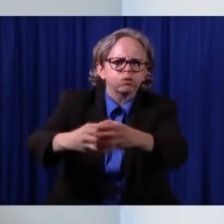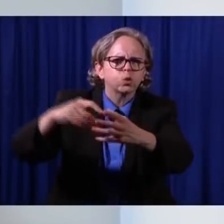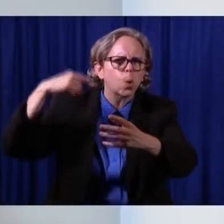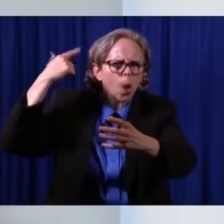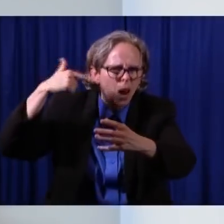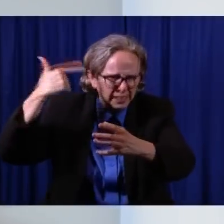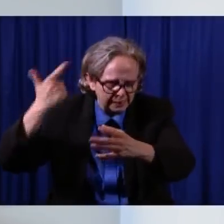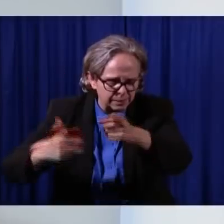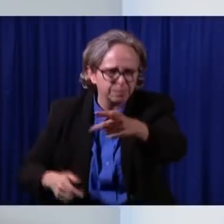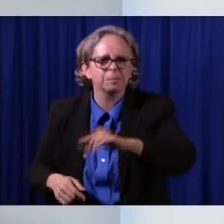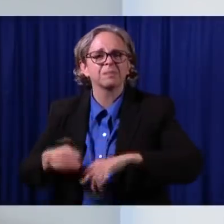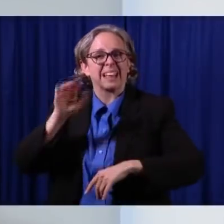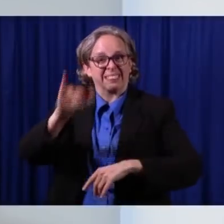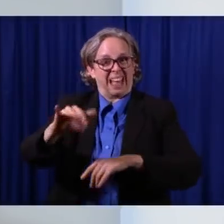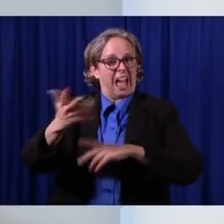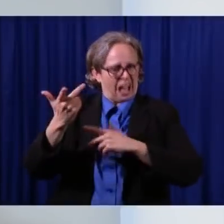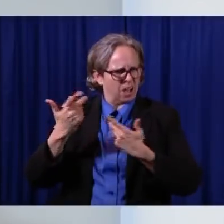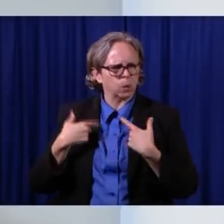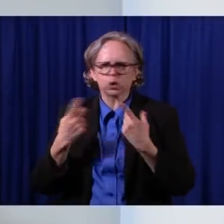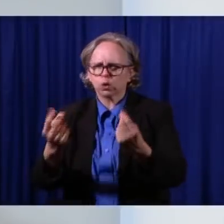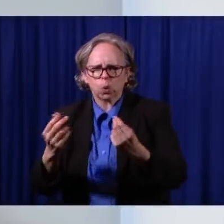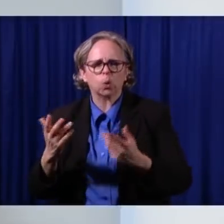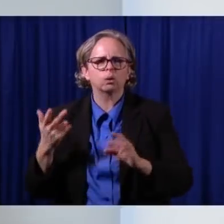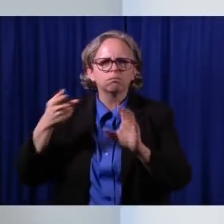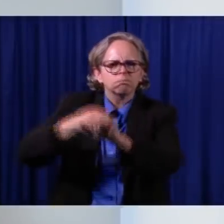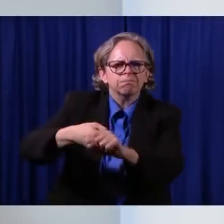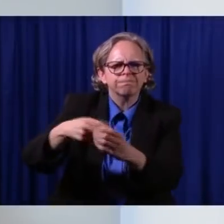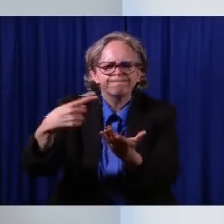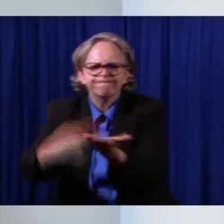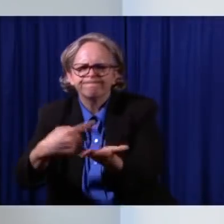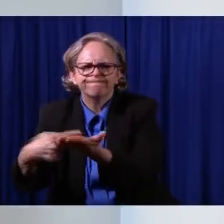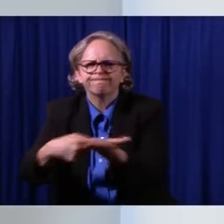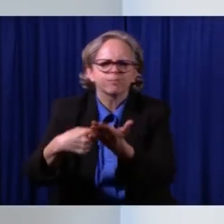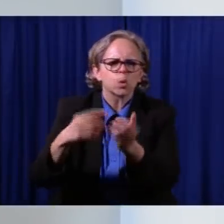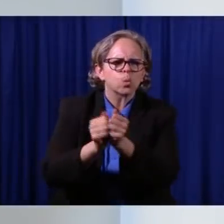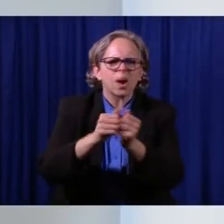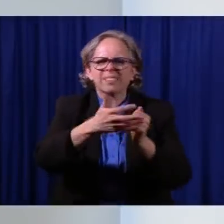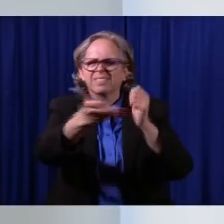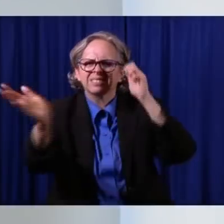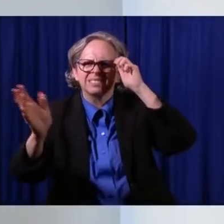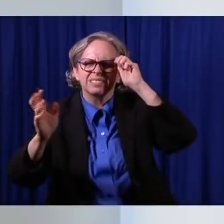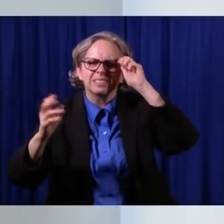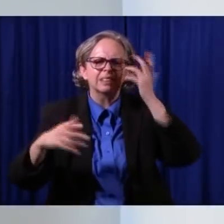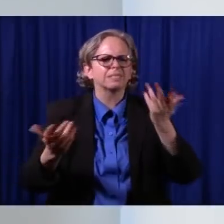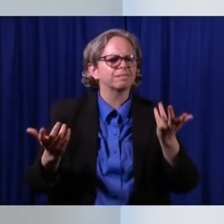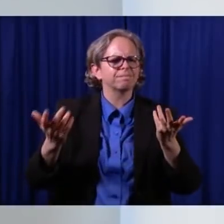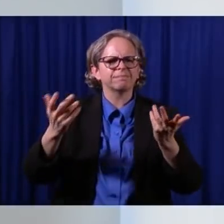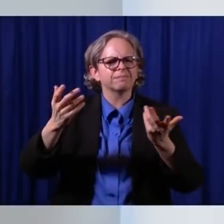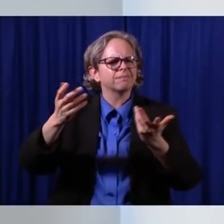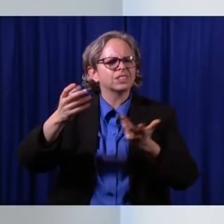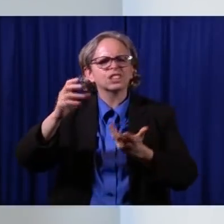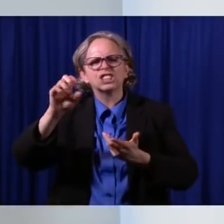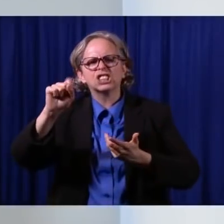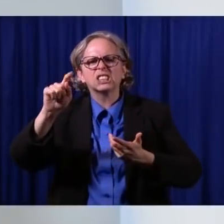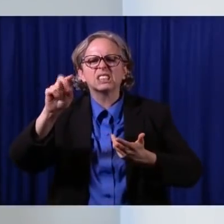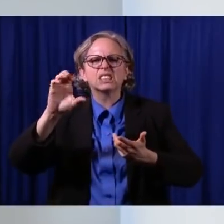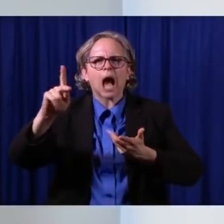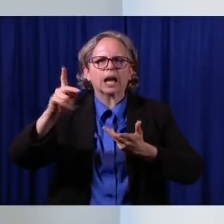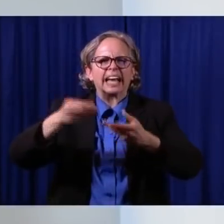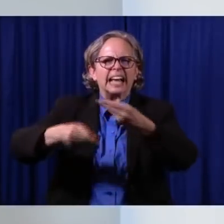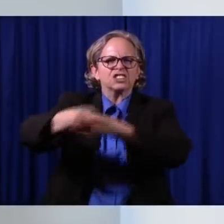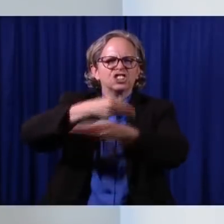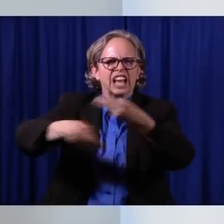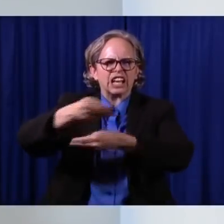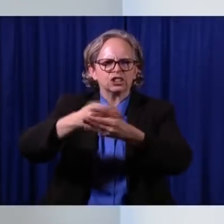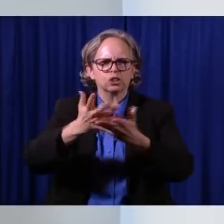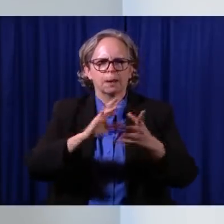Stock Exchange to move its America's headquarters to Cleveland, and we were successful at being able to do that. So now the